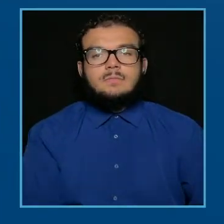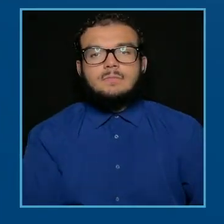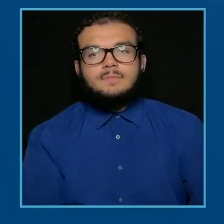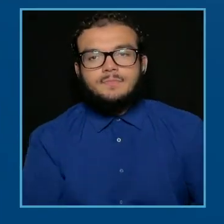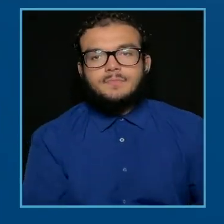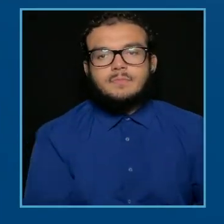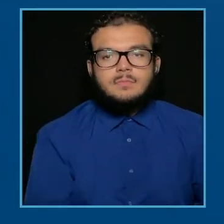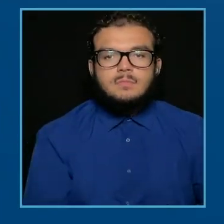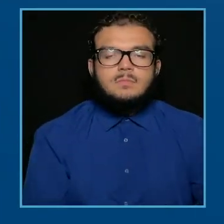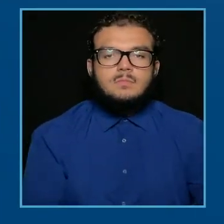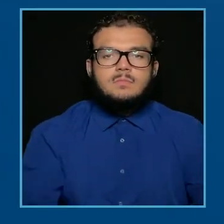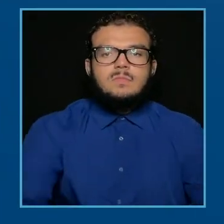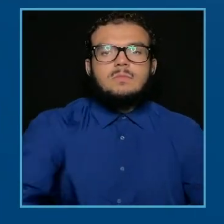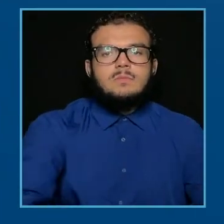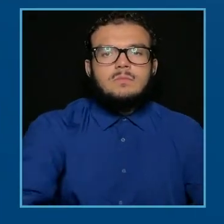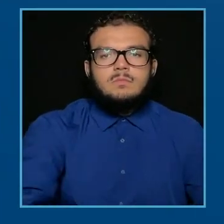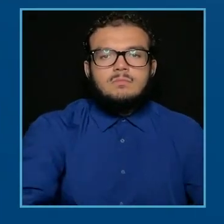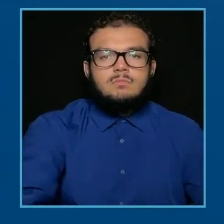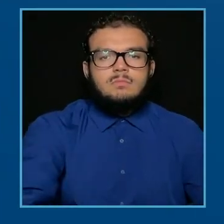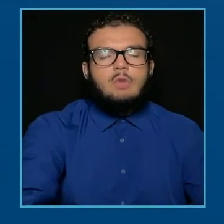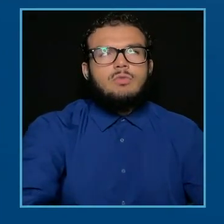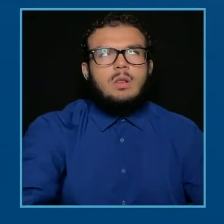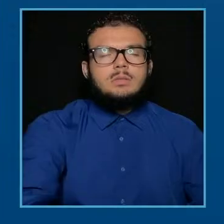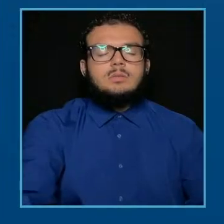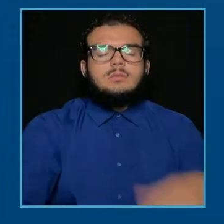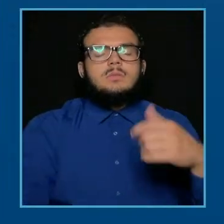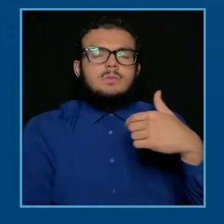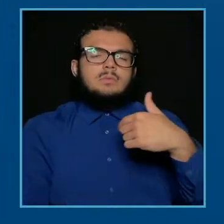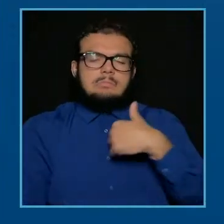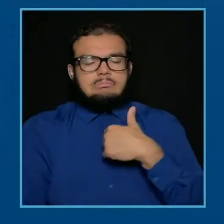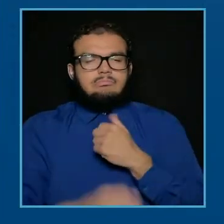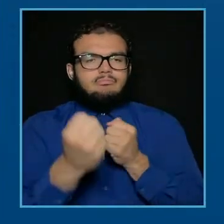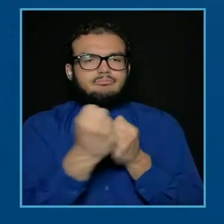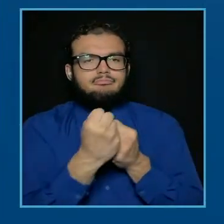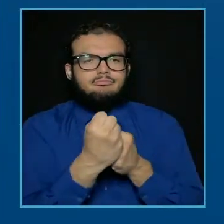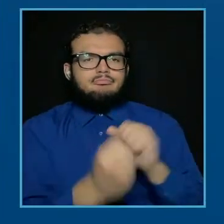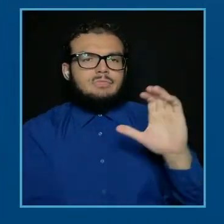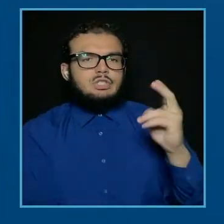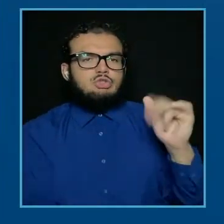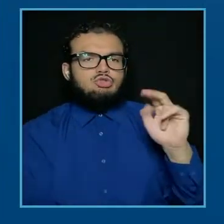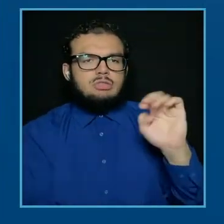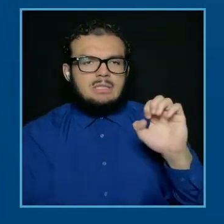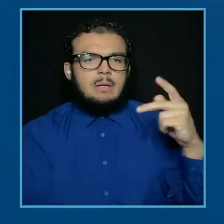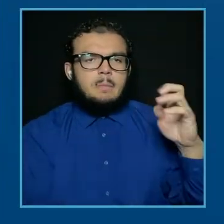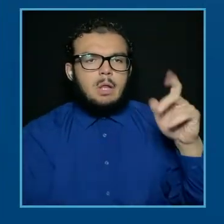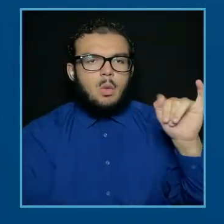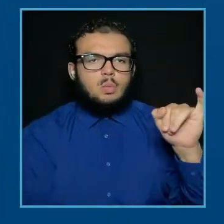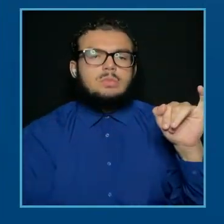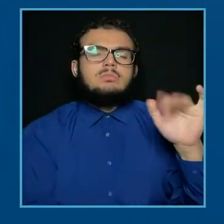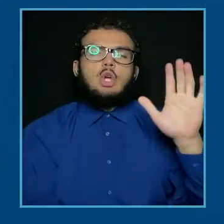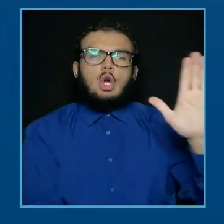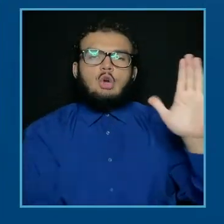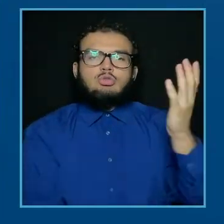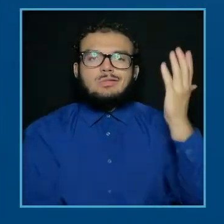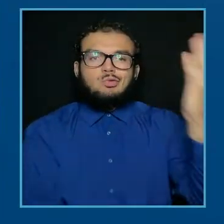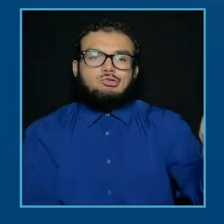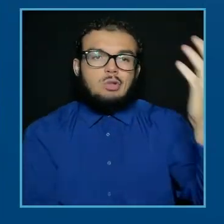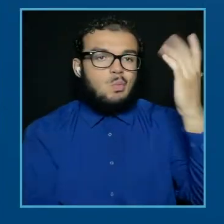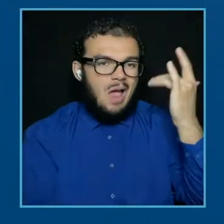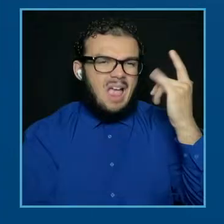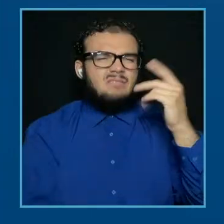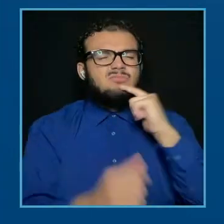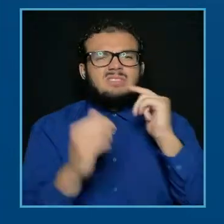Yes, I am very much in support of Christine Pelosi resolution because of the